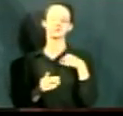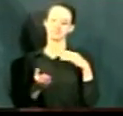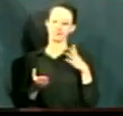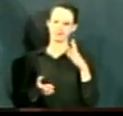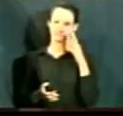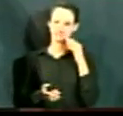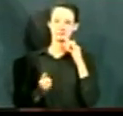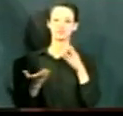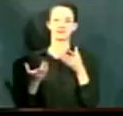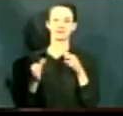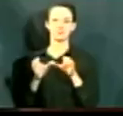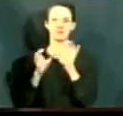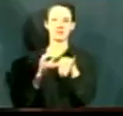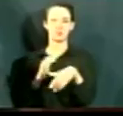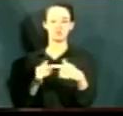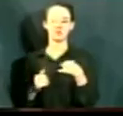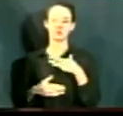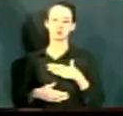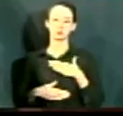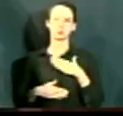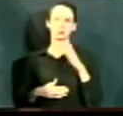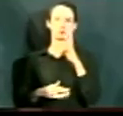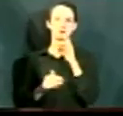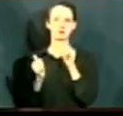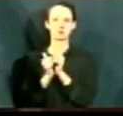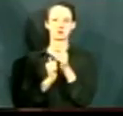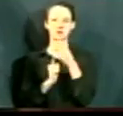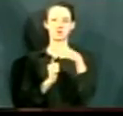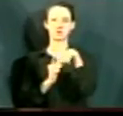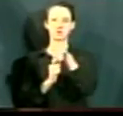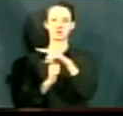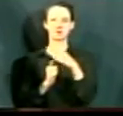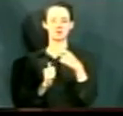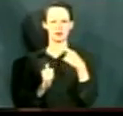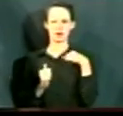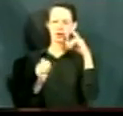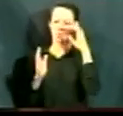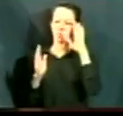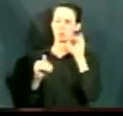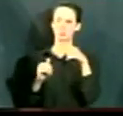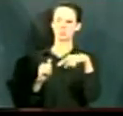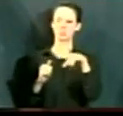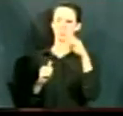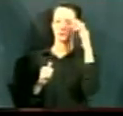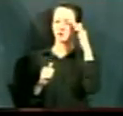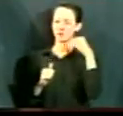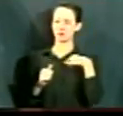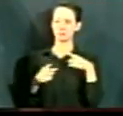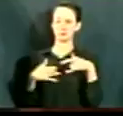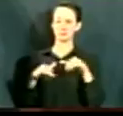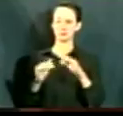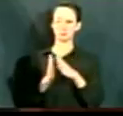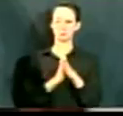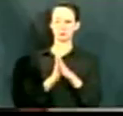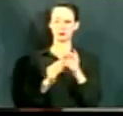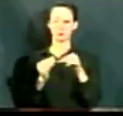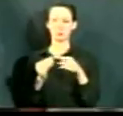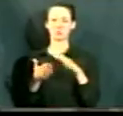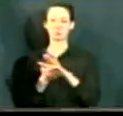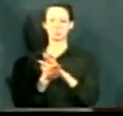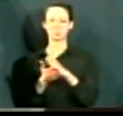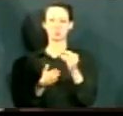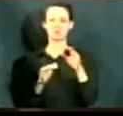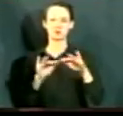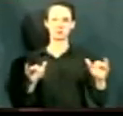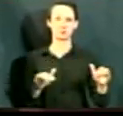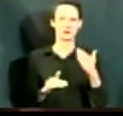to you, and I hope you can tell I'm still passionate about schools and kids. Thank you.